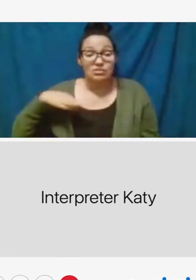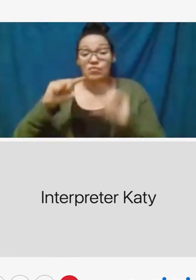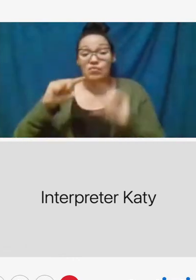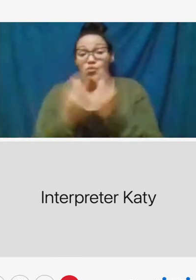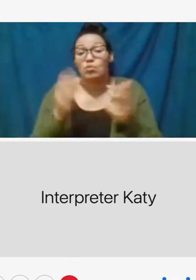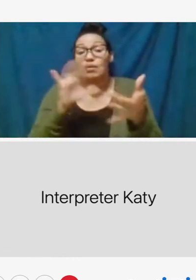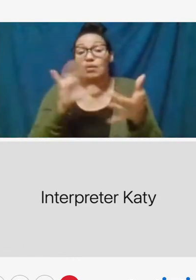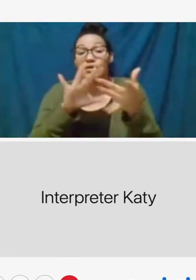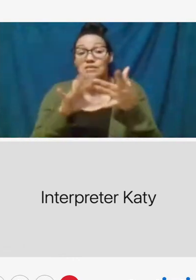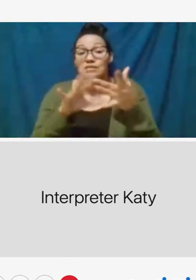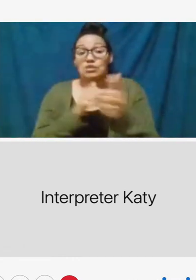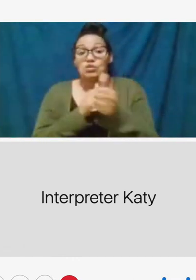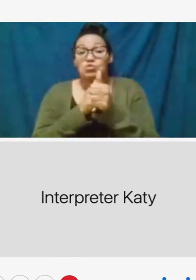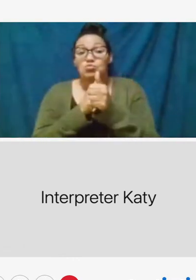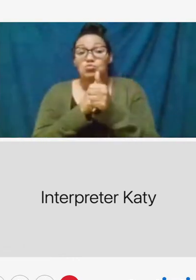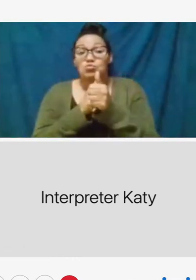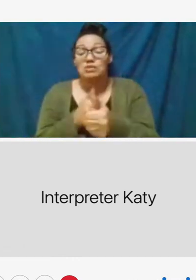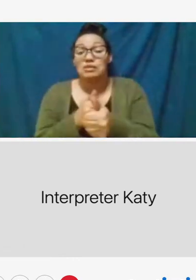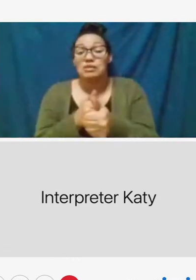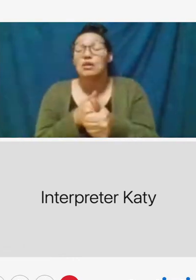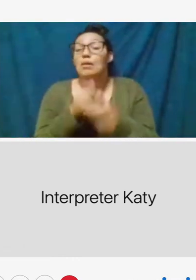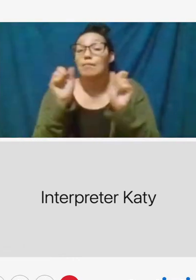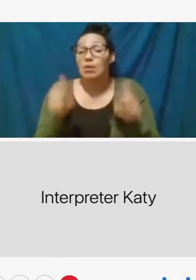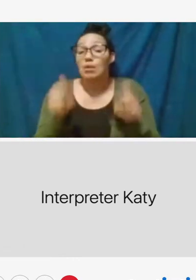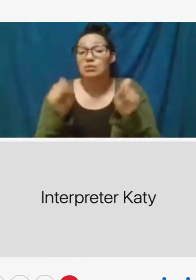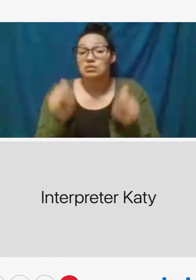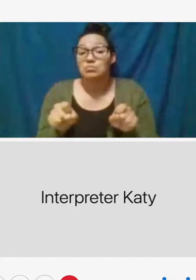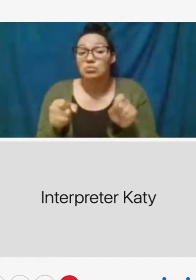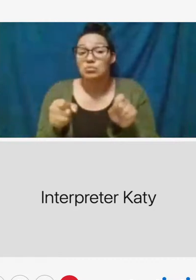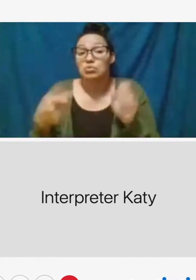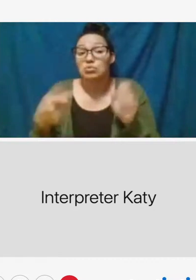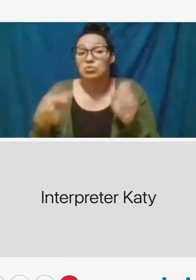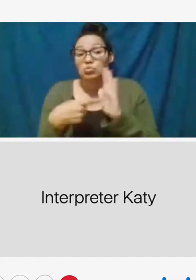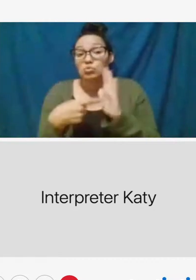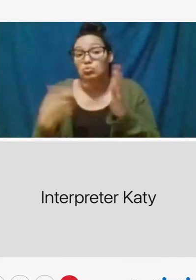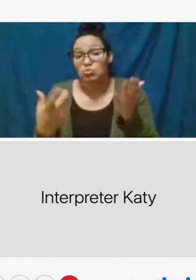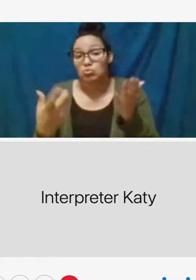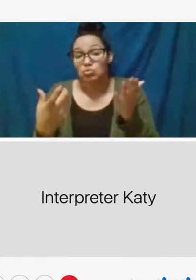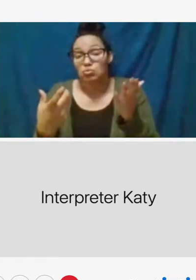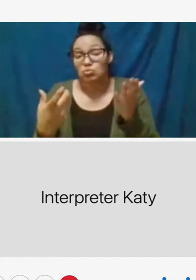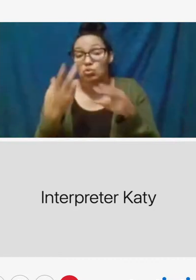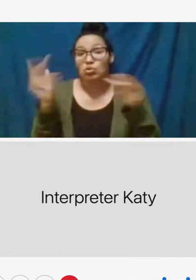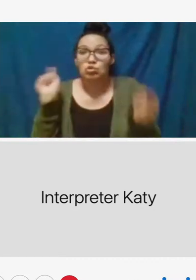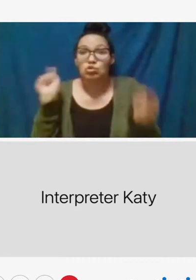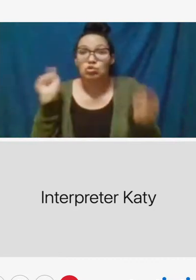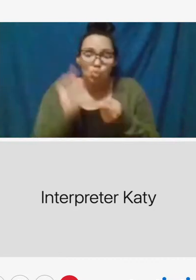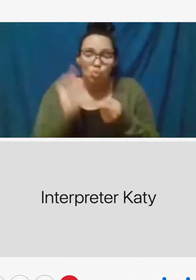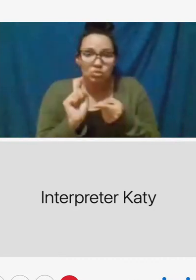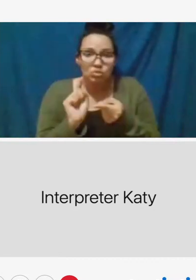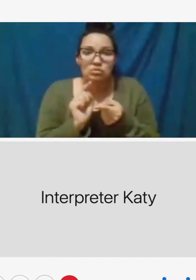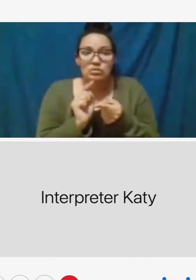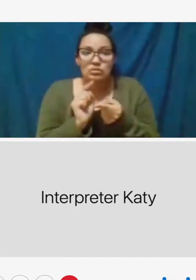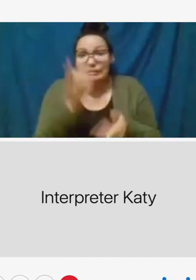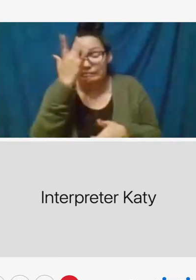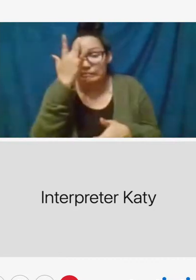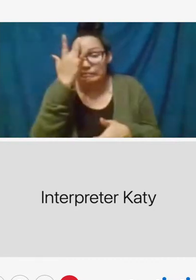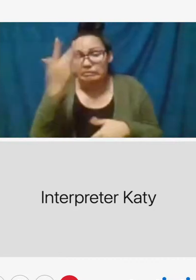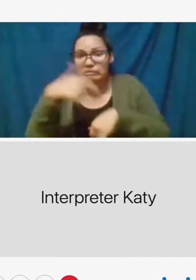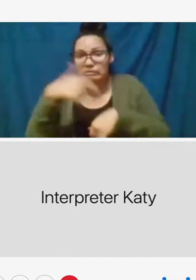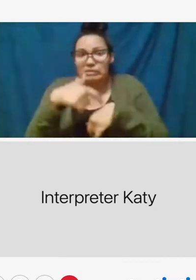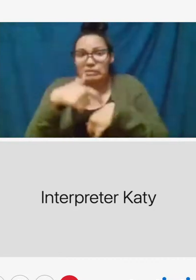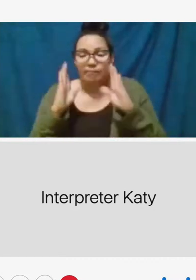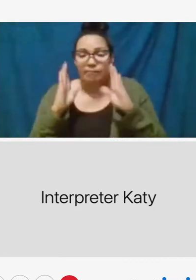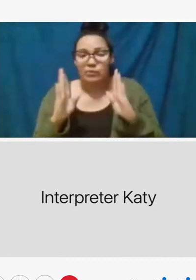to uh it is possible due to this shorter incubation period so we know within that first two or three days is when symptoms